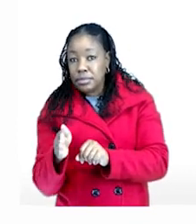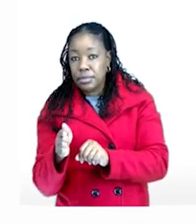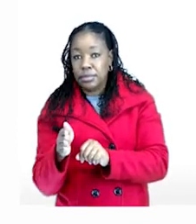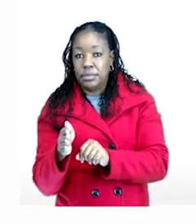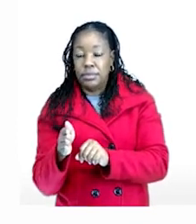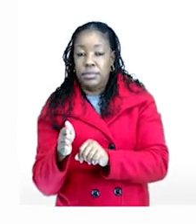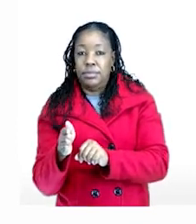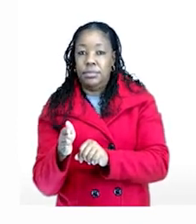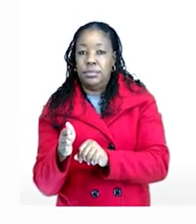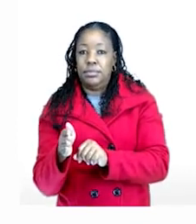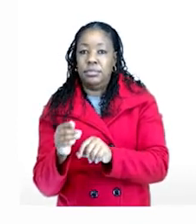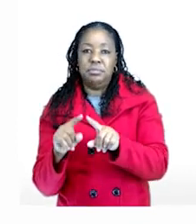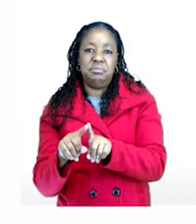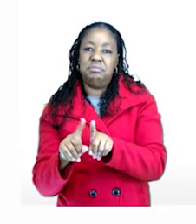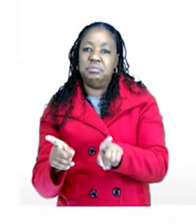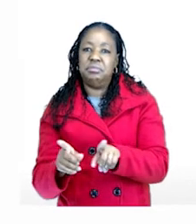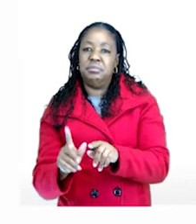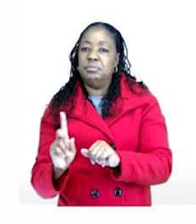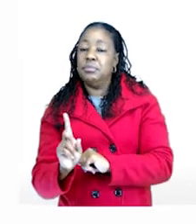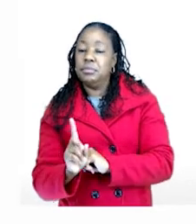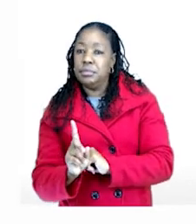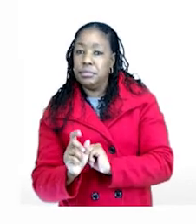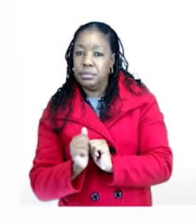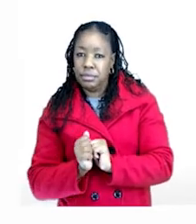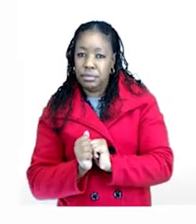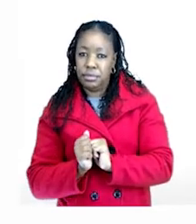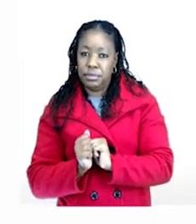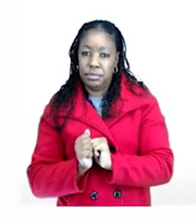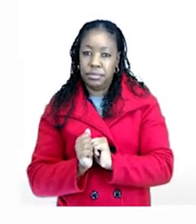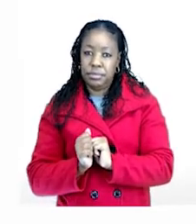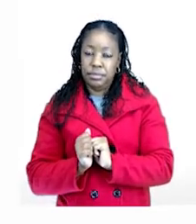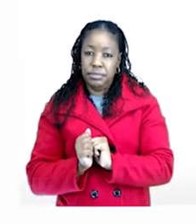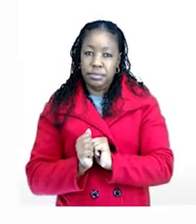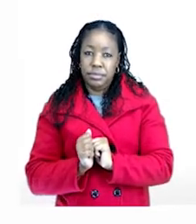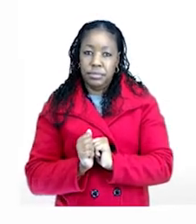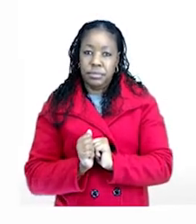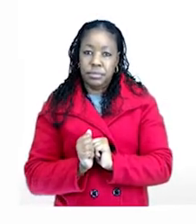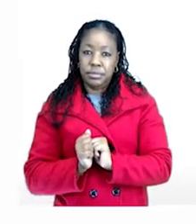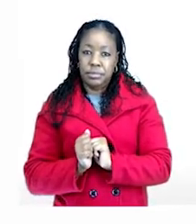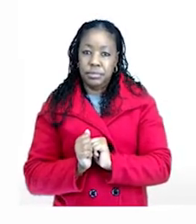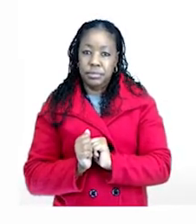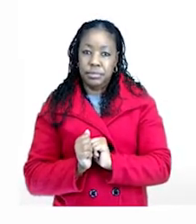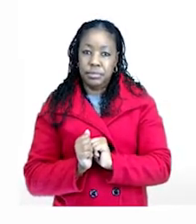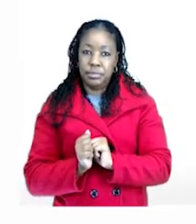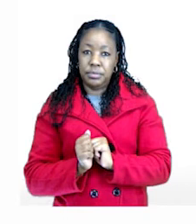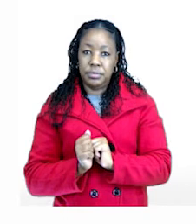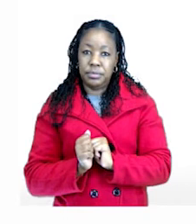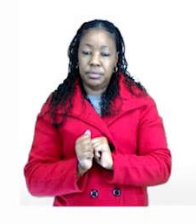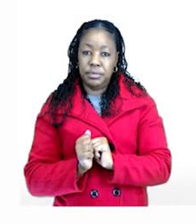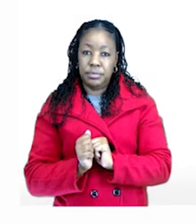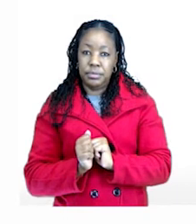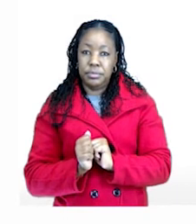the other two. And let's look at the last one and see what is different. Can